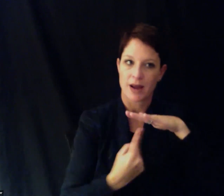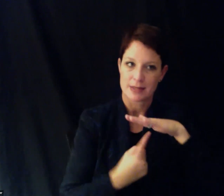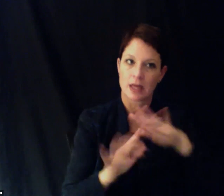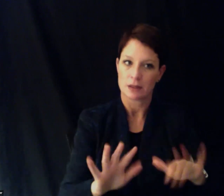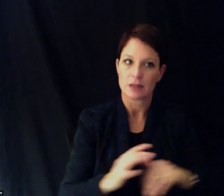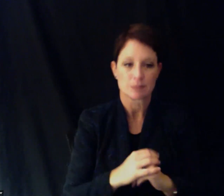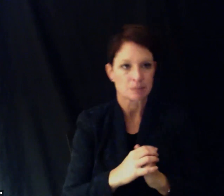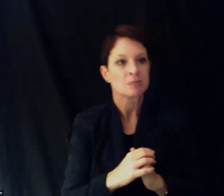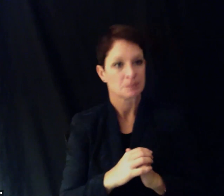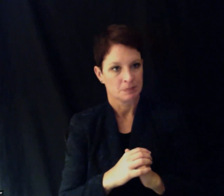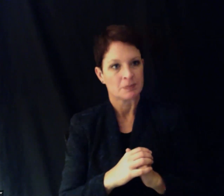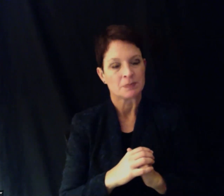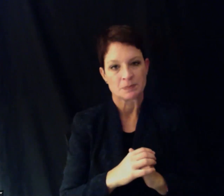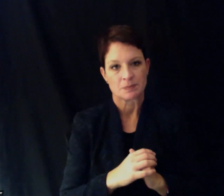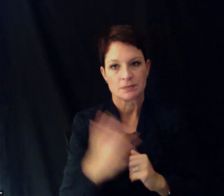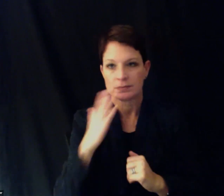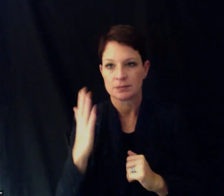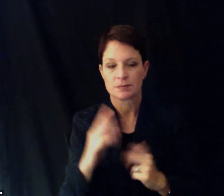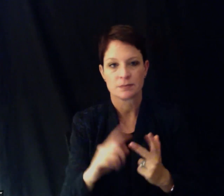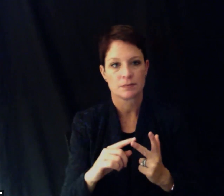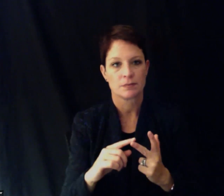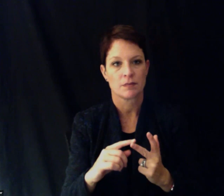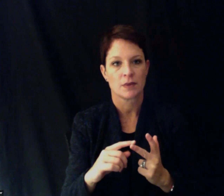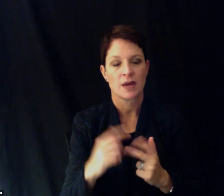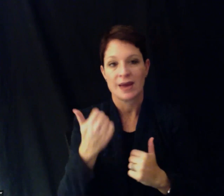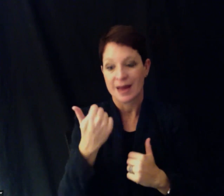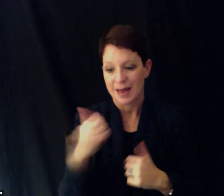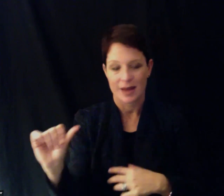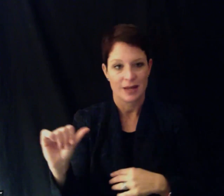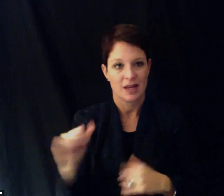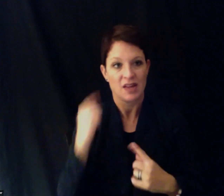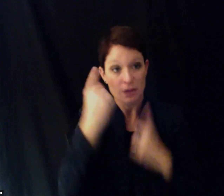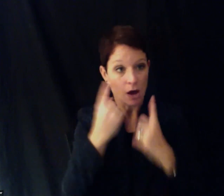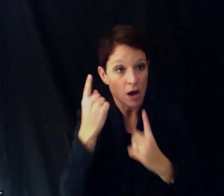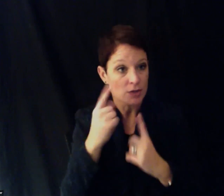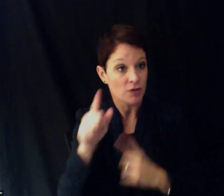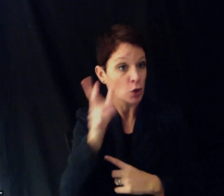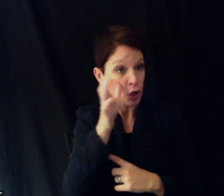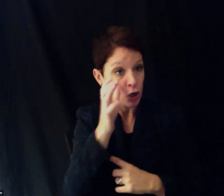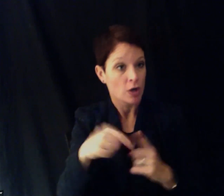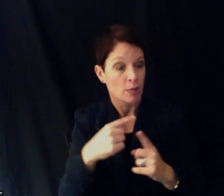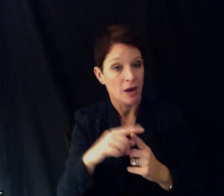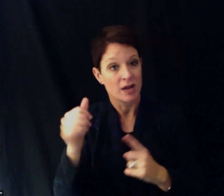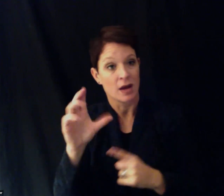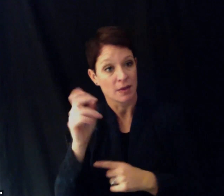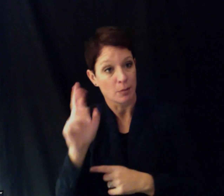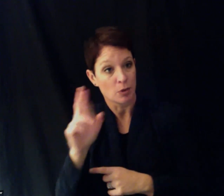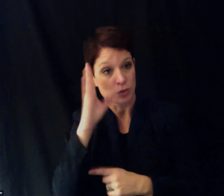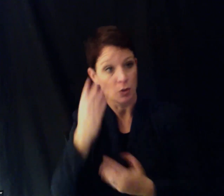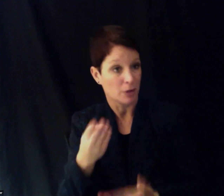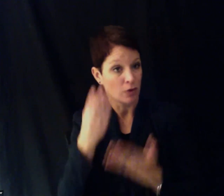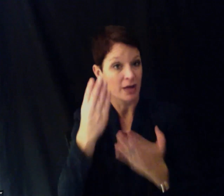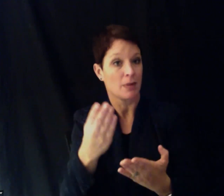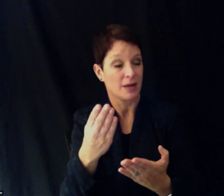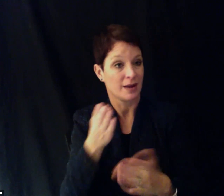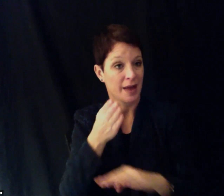Great, thank you. And then have there been any thoughts, or have you heard anything around if another booster would be recommended, like